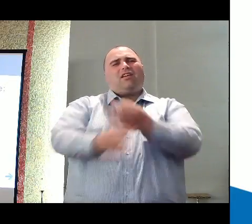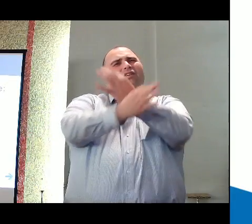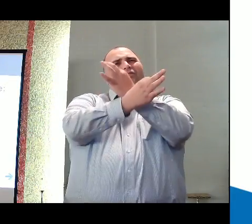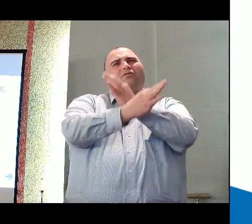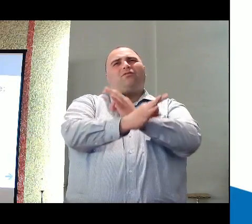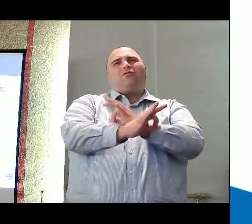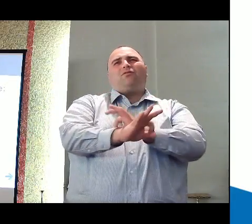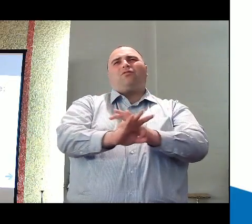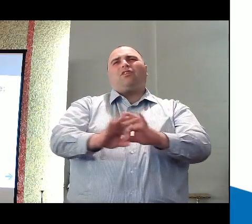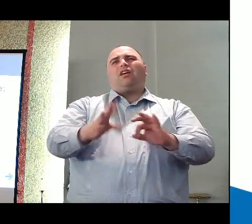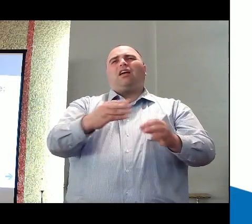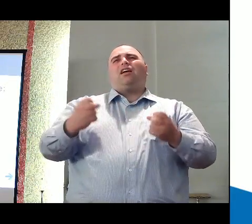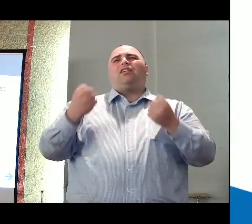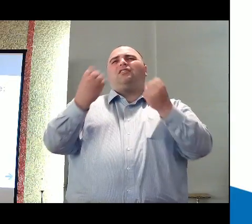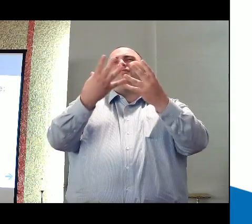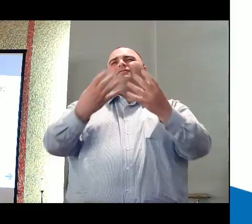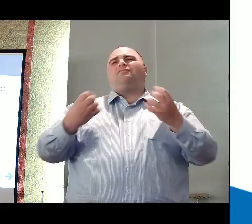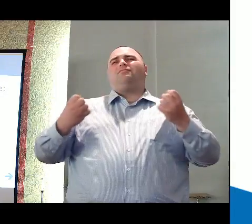and